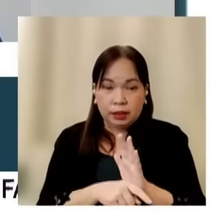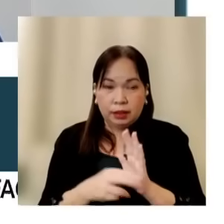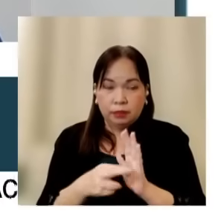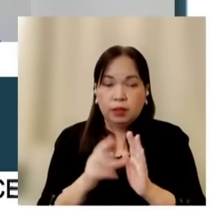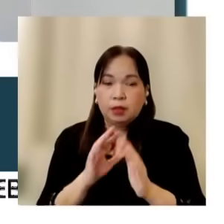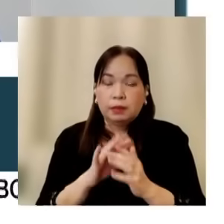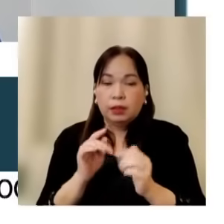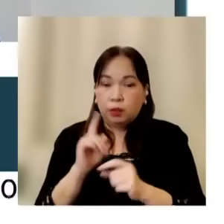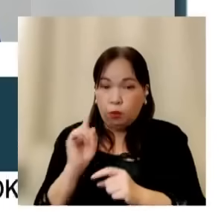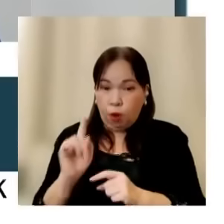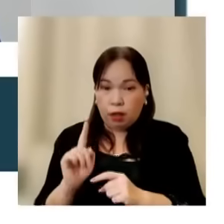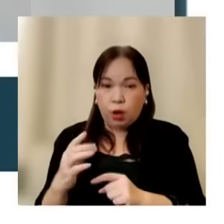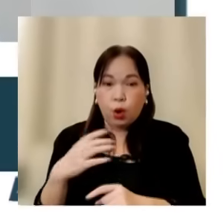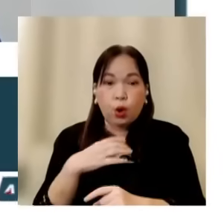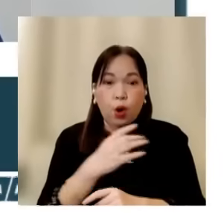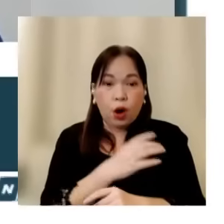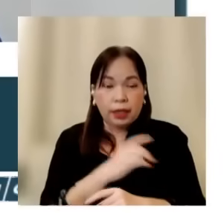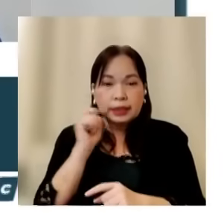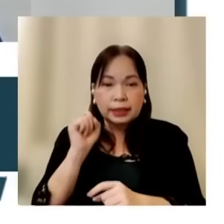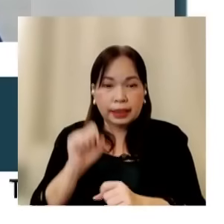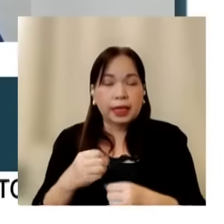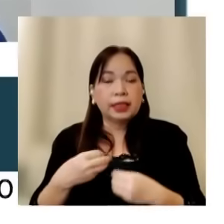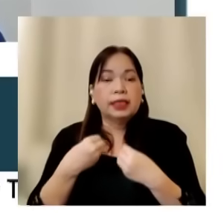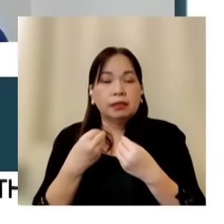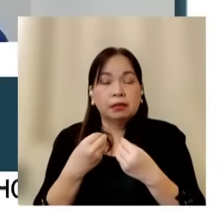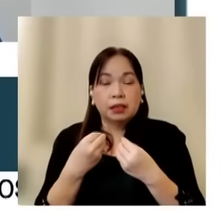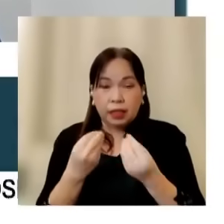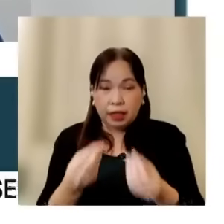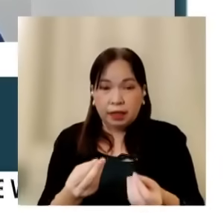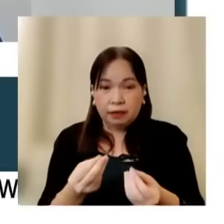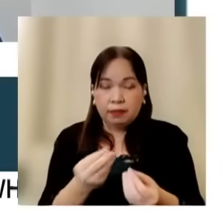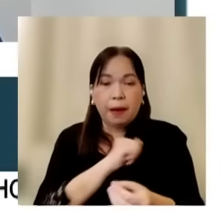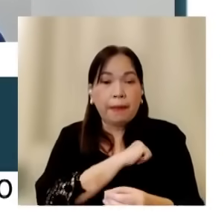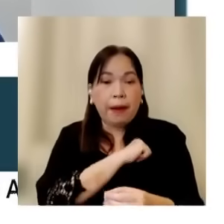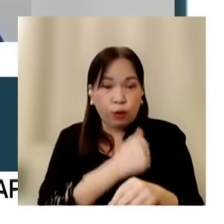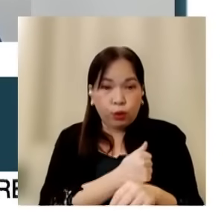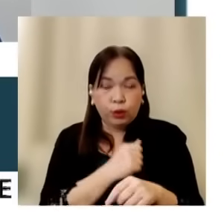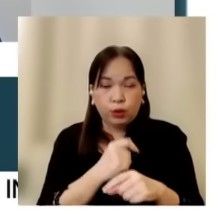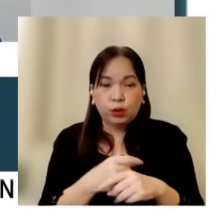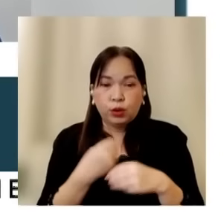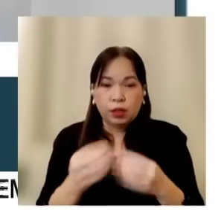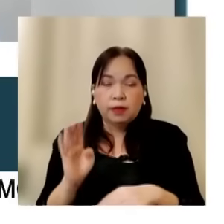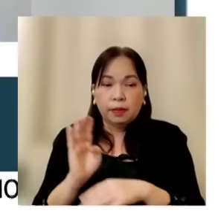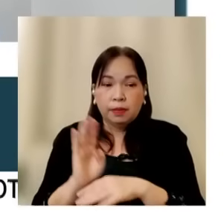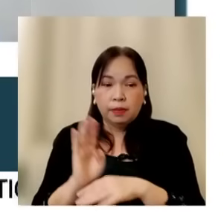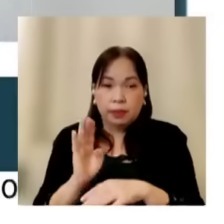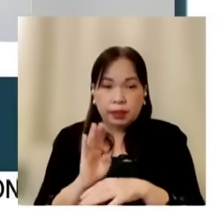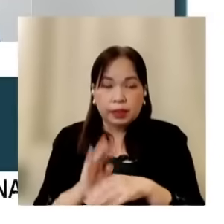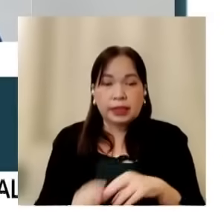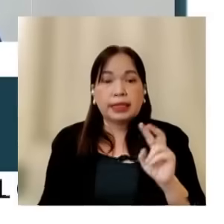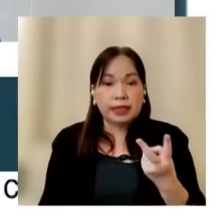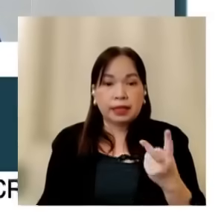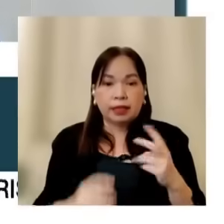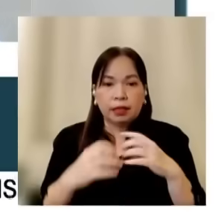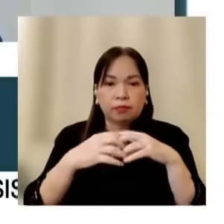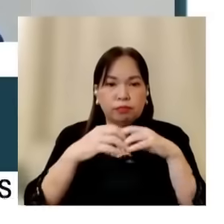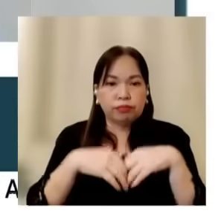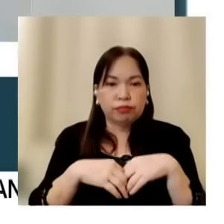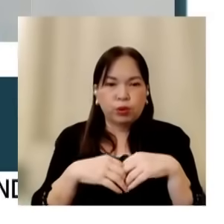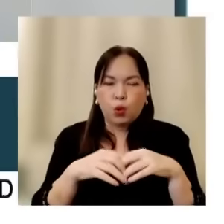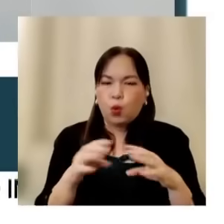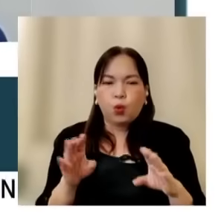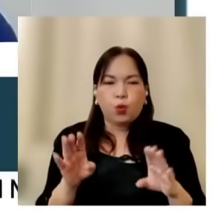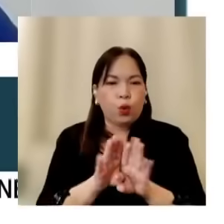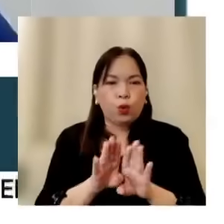legislative franchises. And number two, the probable abolition of the MTRCB, given its tendency to